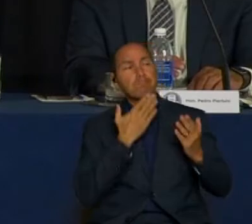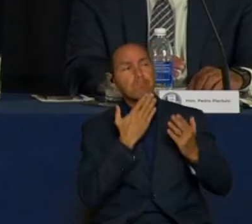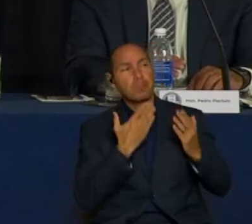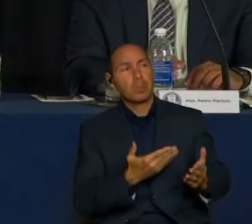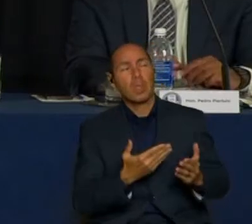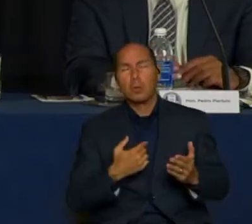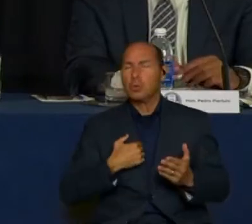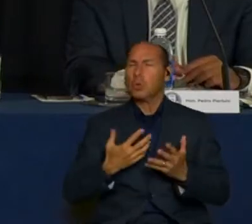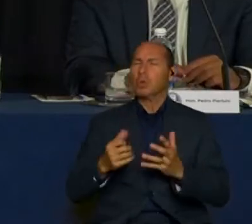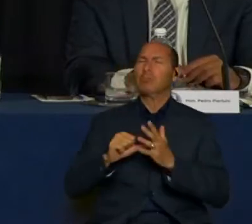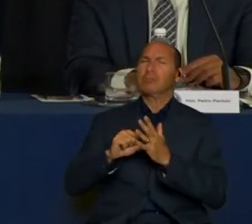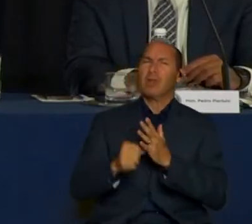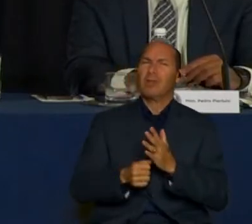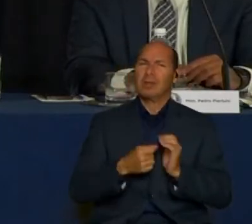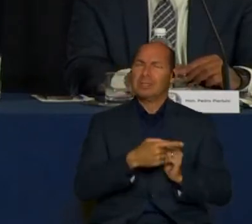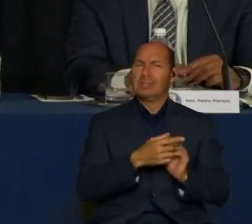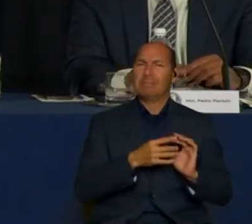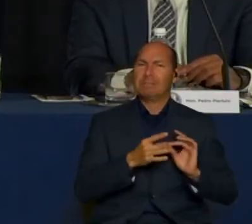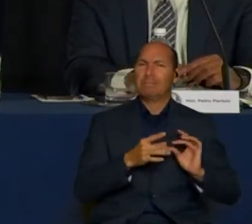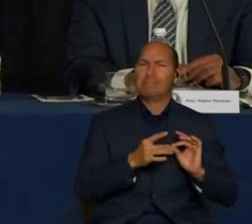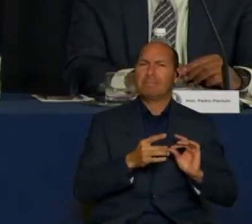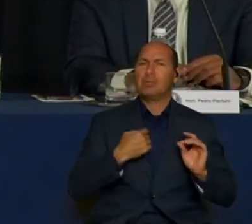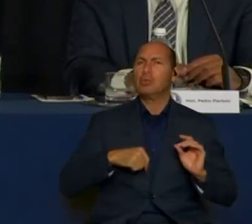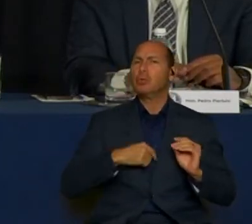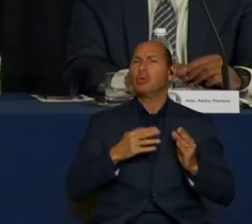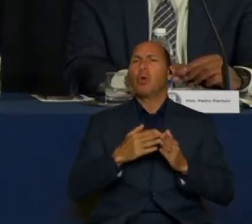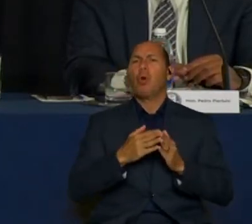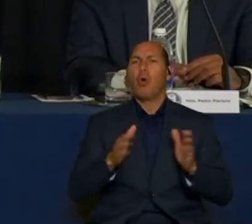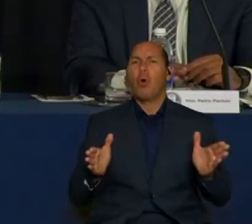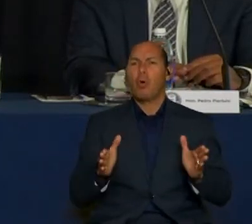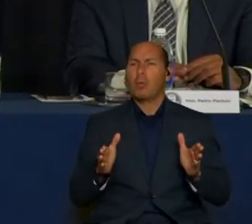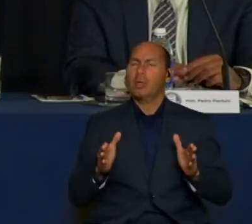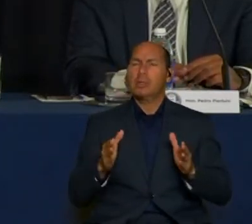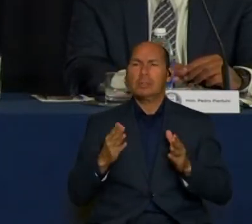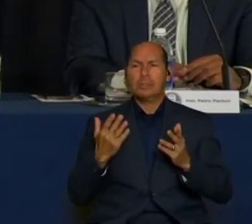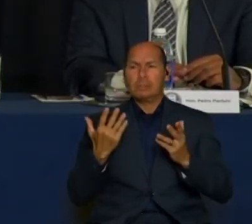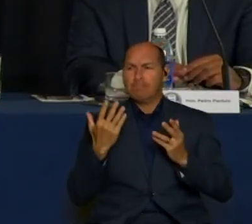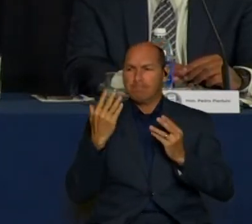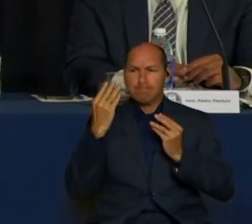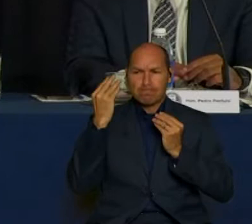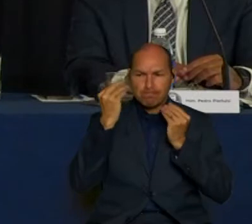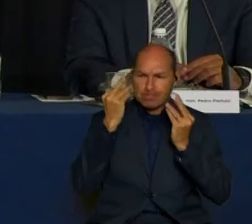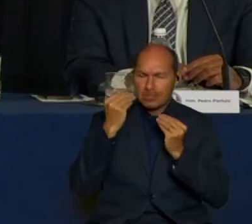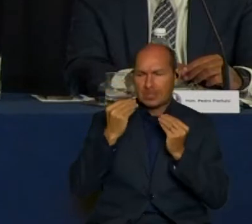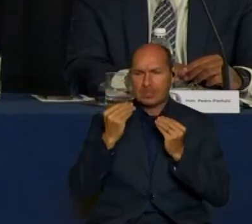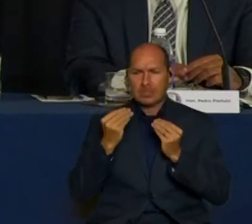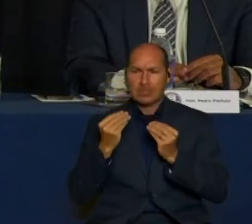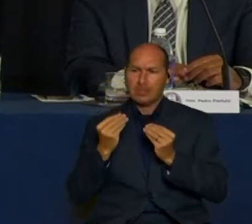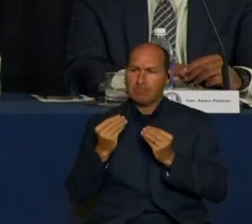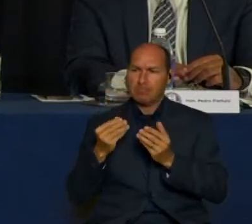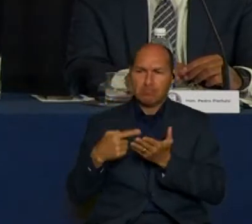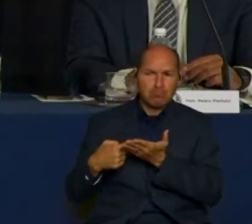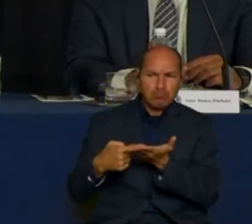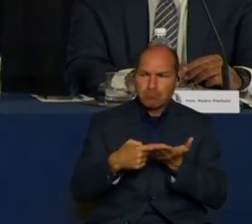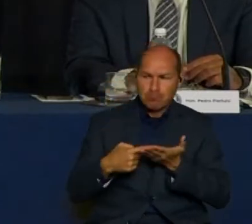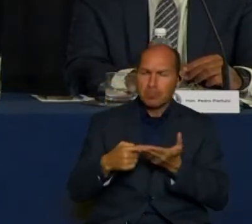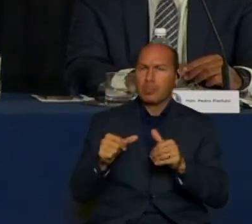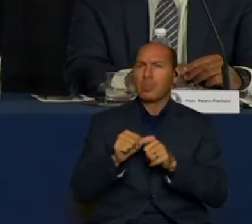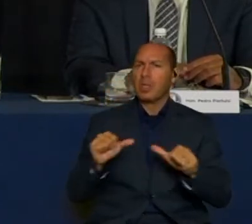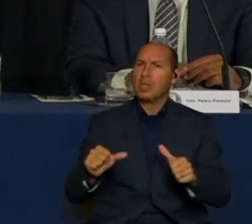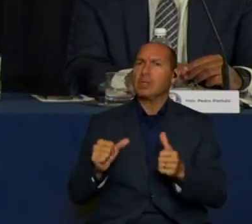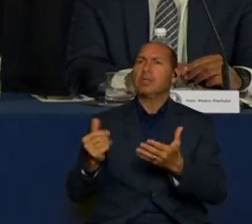Antonio said. We are open to considering all options for minimizing